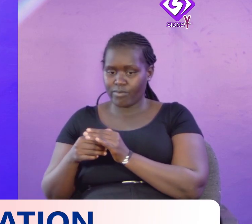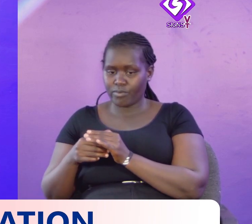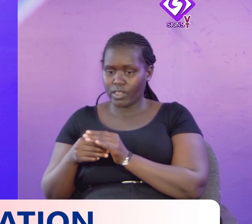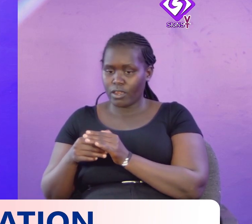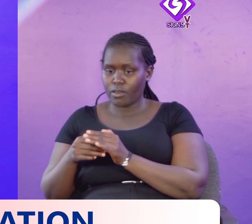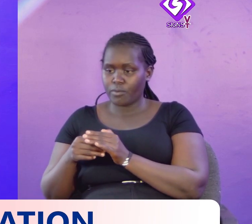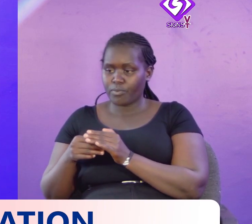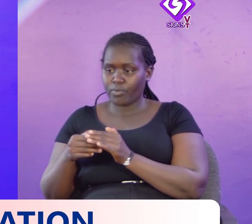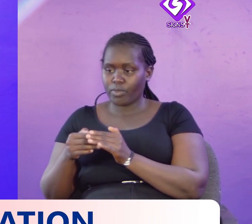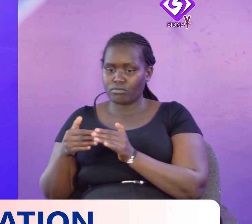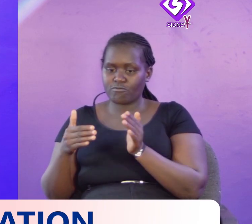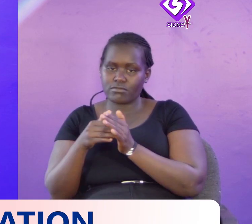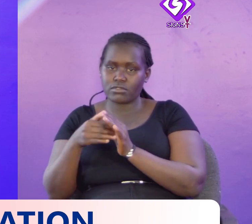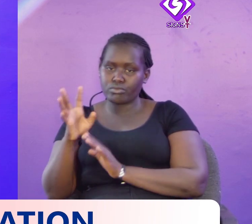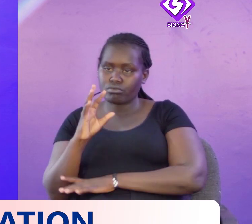nisikukate.